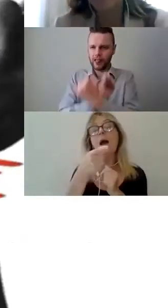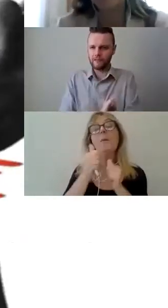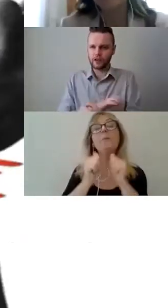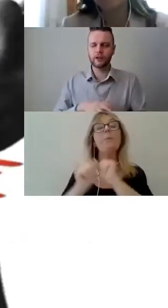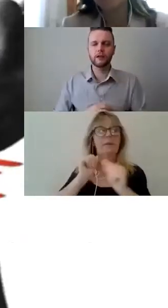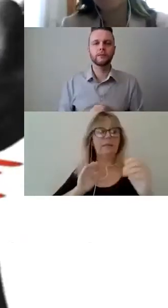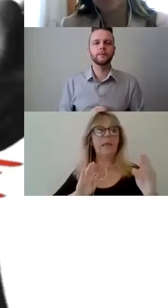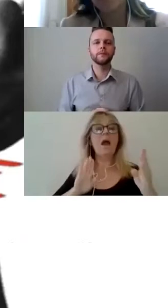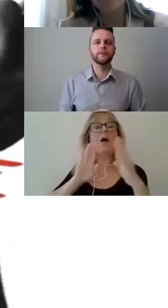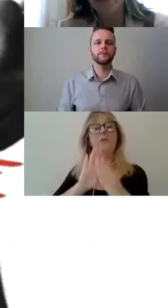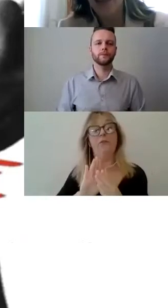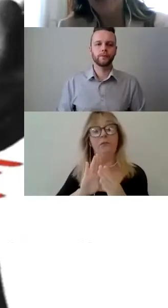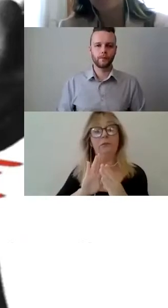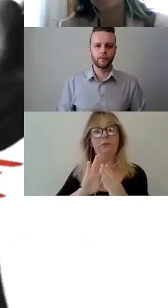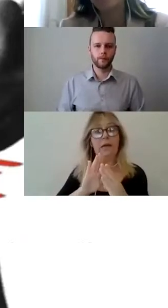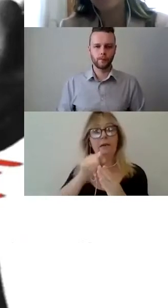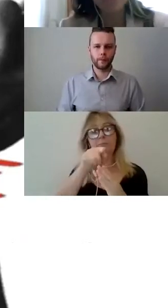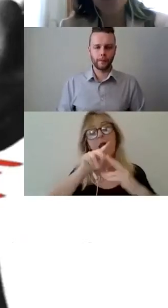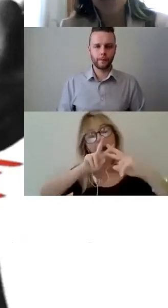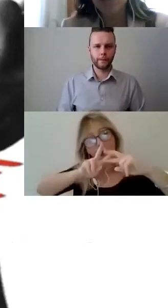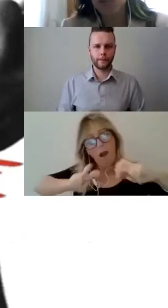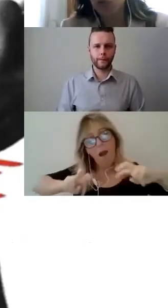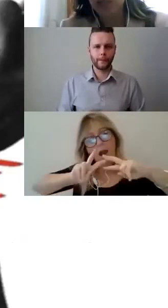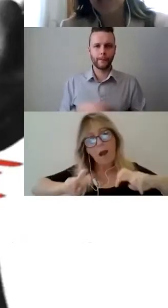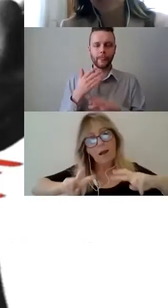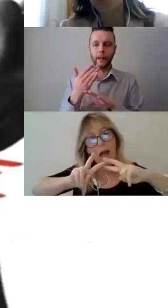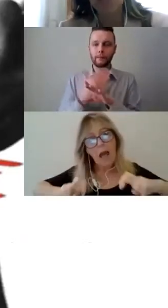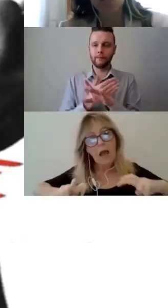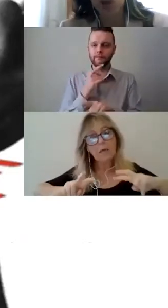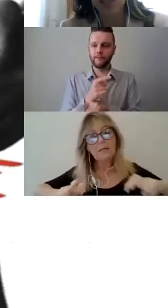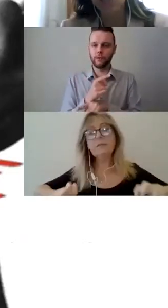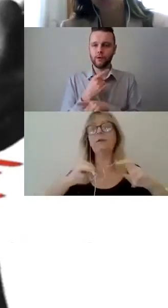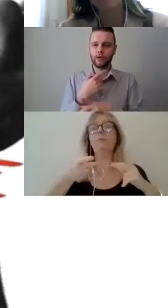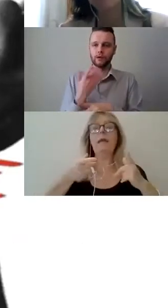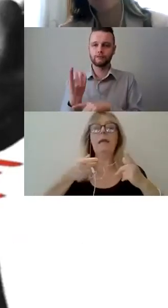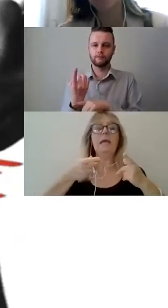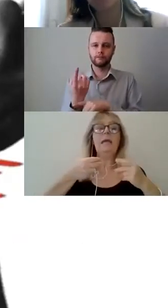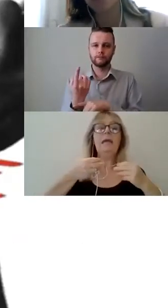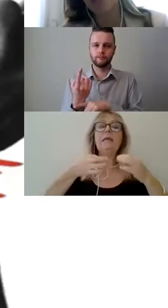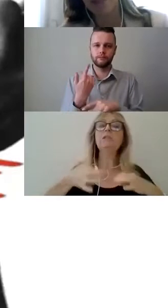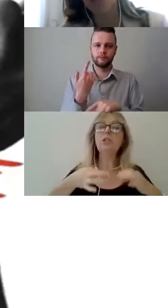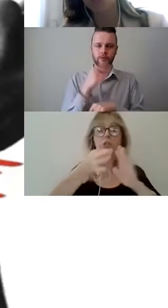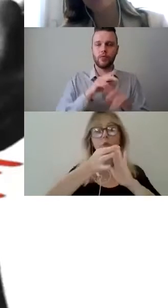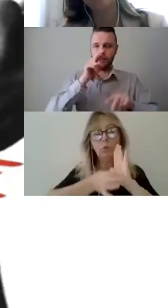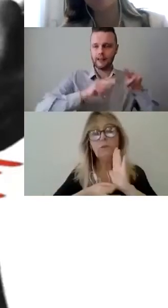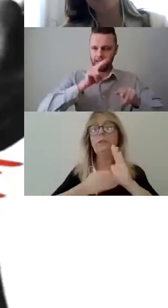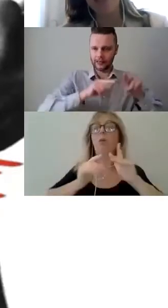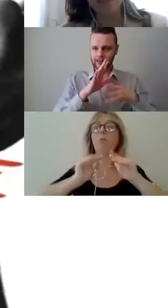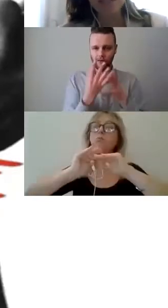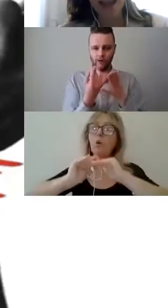servitude, etc., or removal of organs. Before getting to the analysis of the